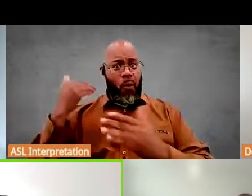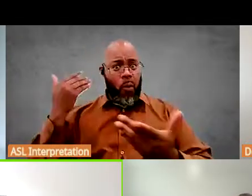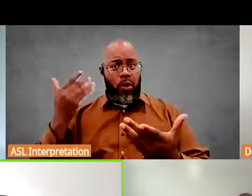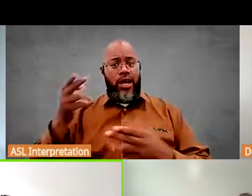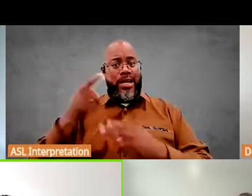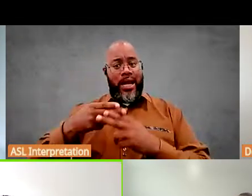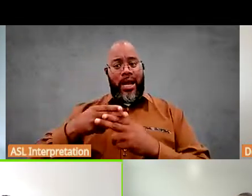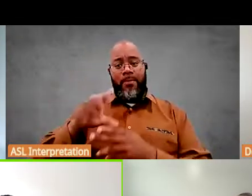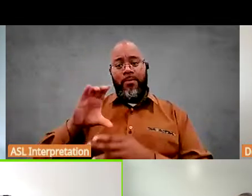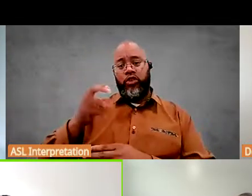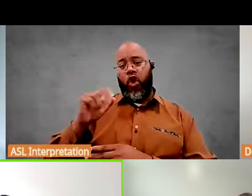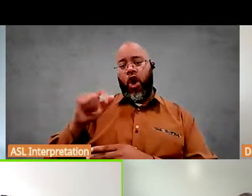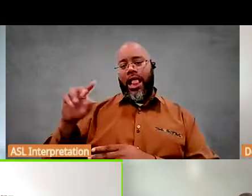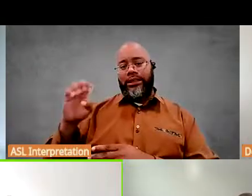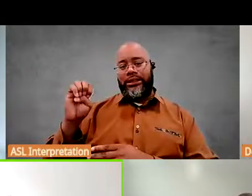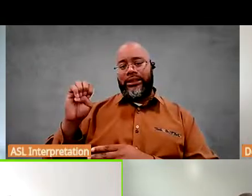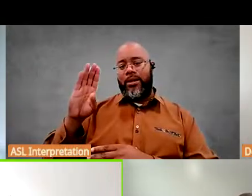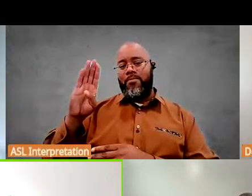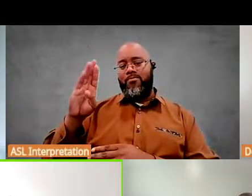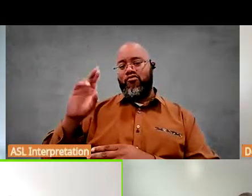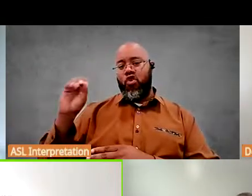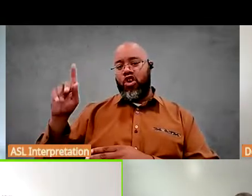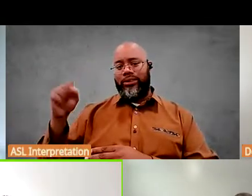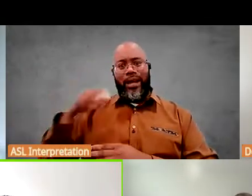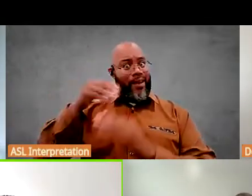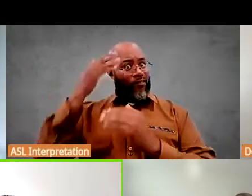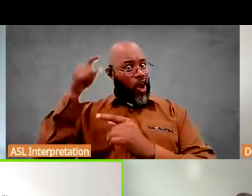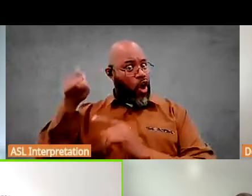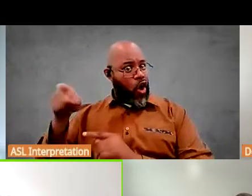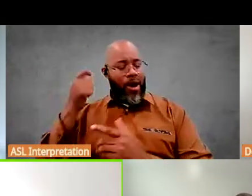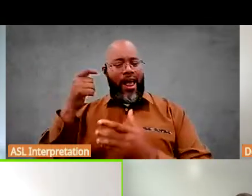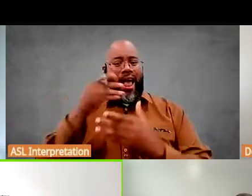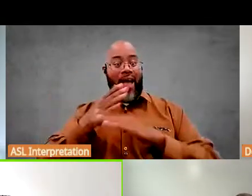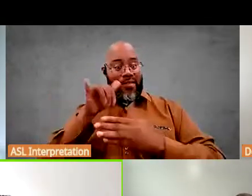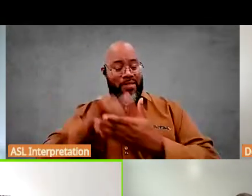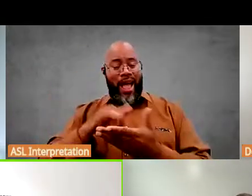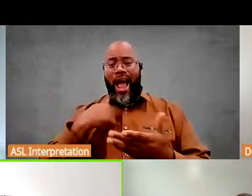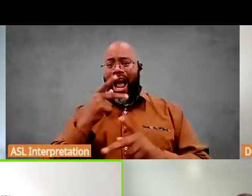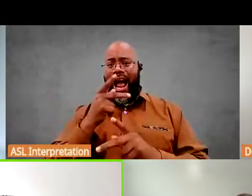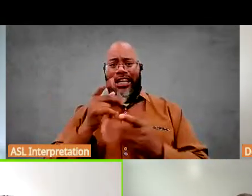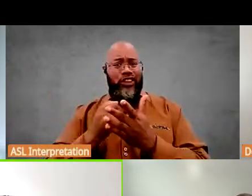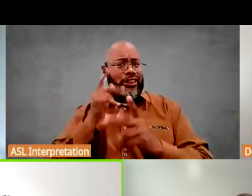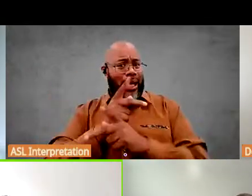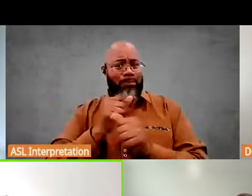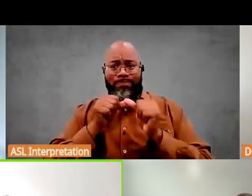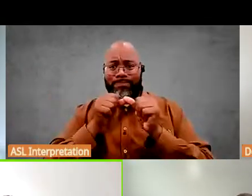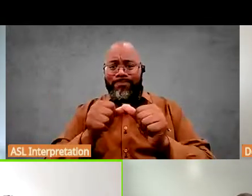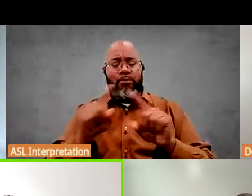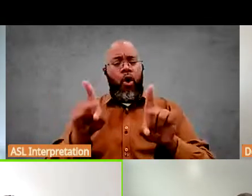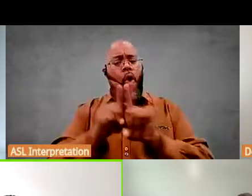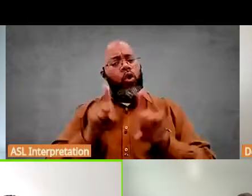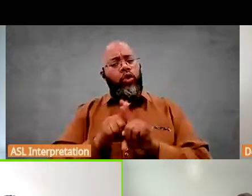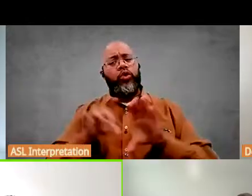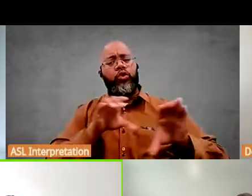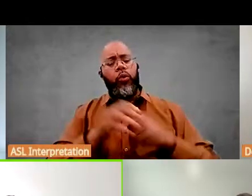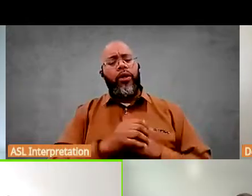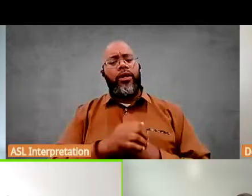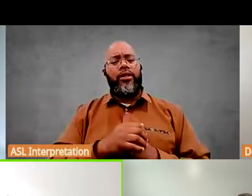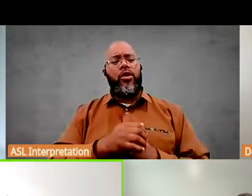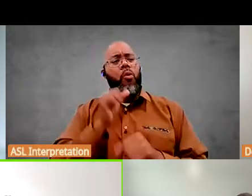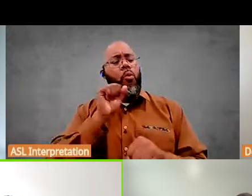Charlotte Brooks, and I'll never forget her. And from there, I just kept doing that, but then also doing